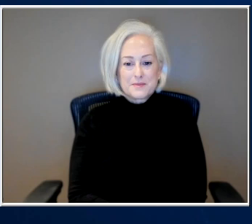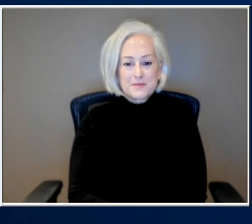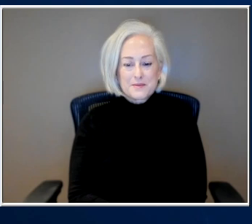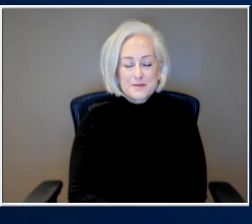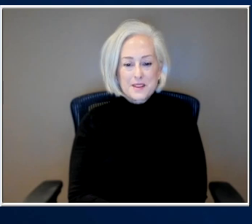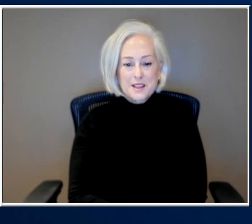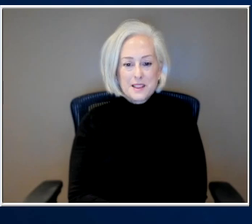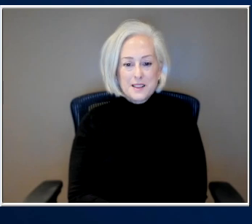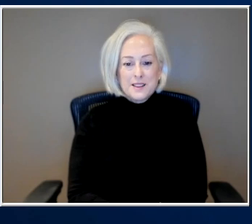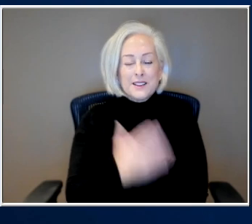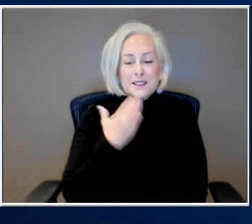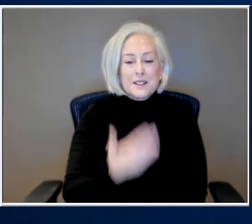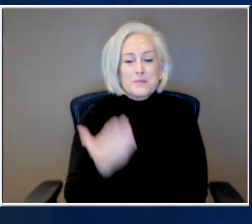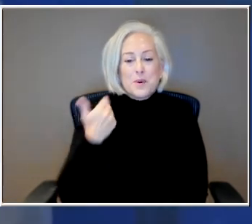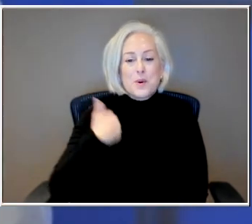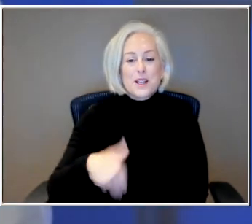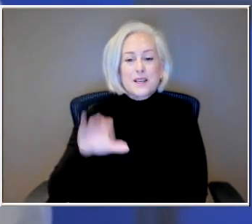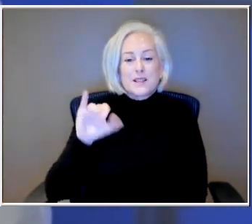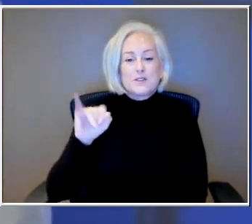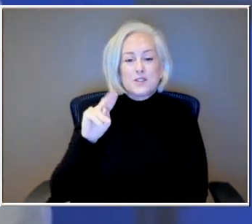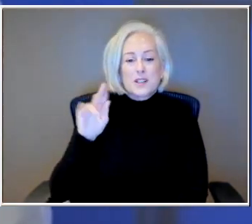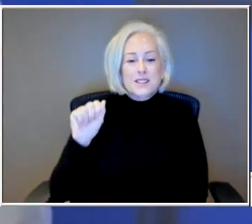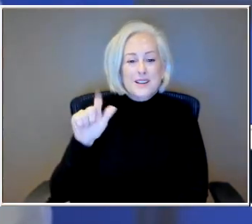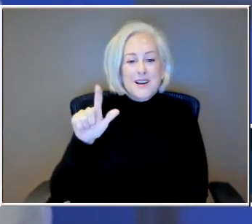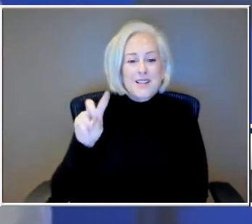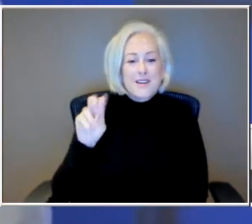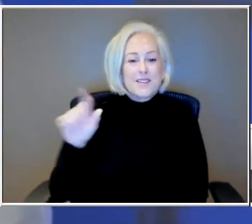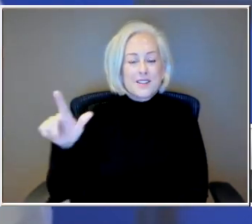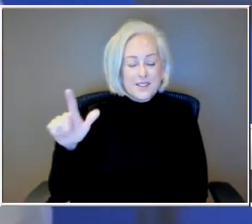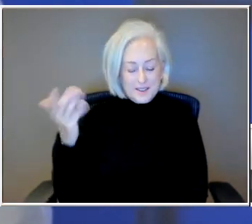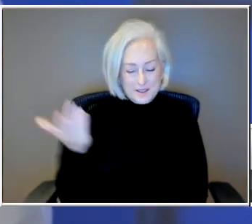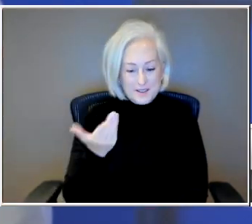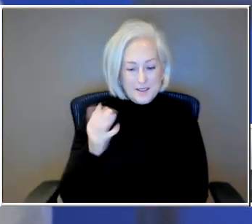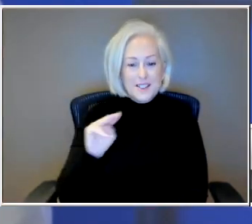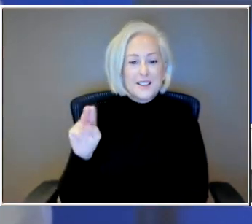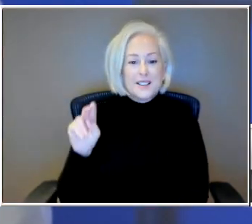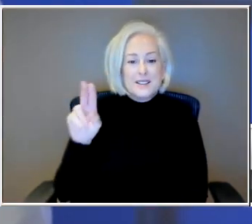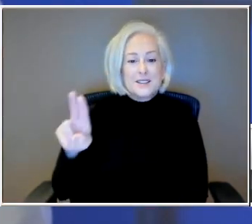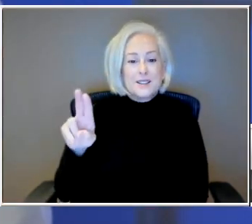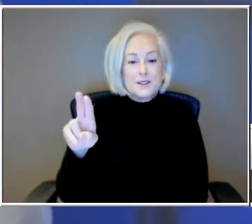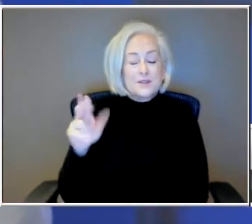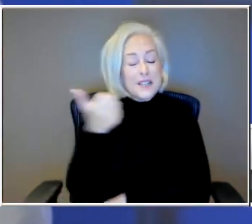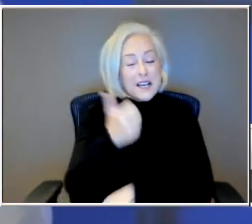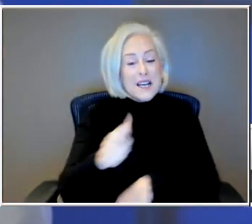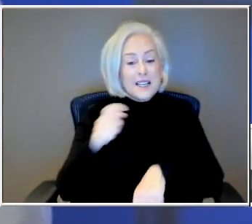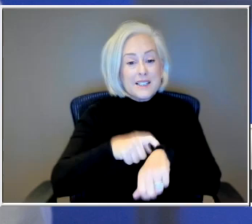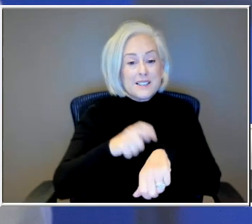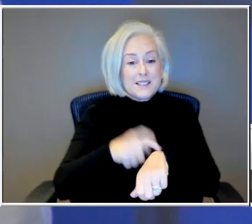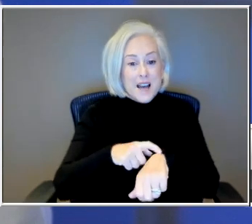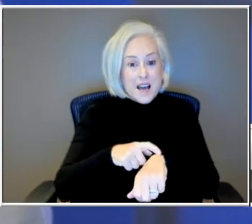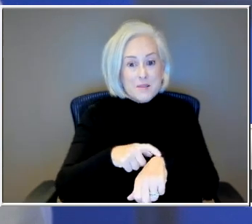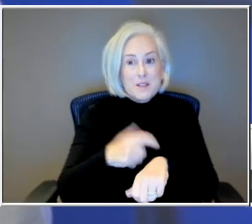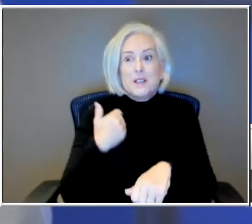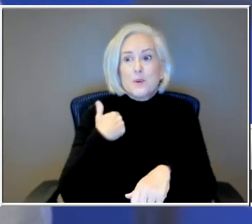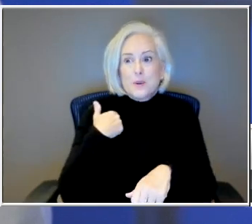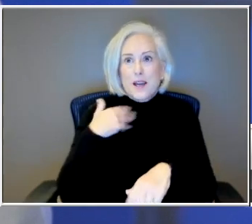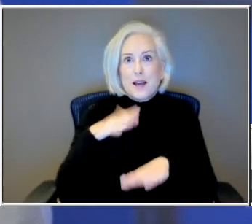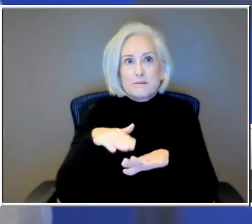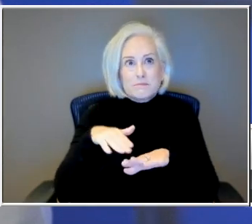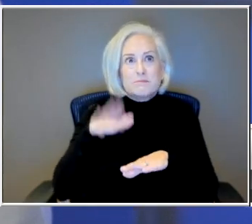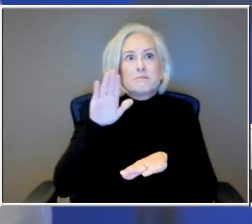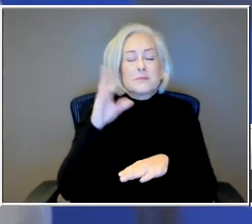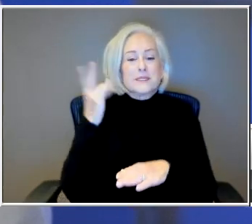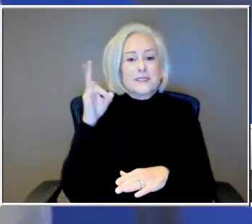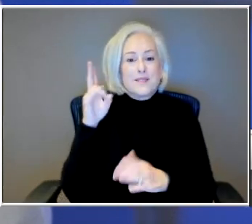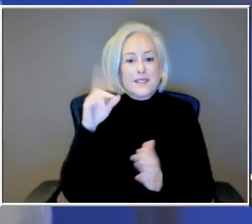Good morning, I'm Jessica Lovell and welcome to the Morning Medical Update. At any given time, there are upwards of 17,000 patients on the